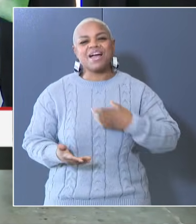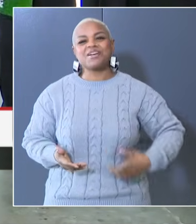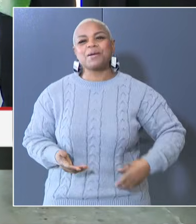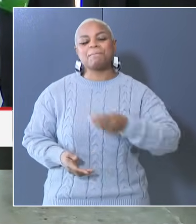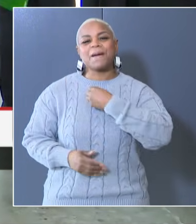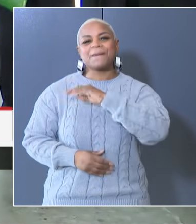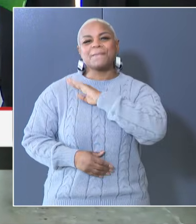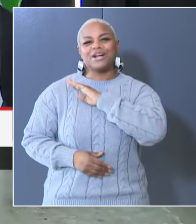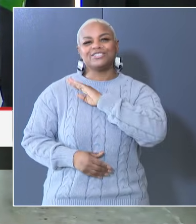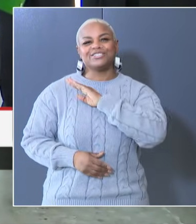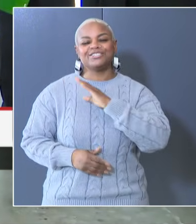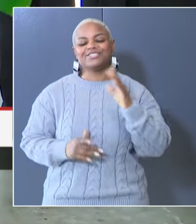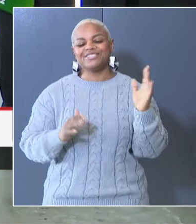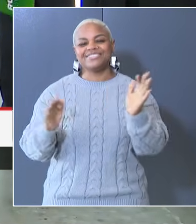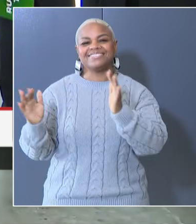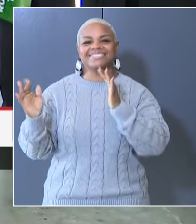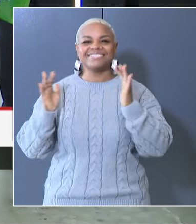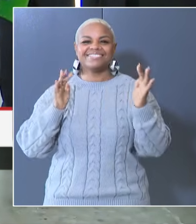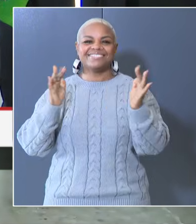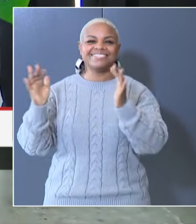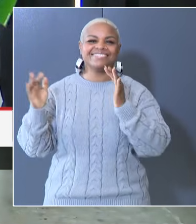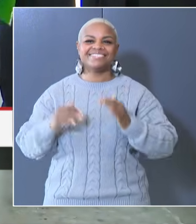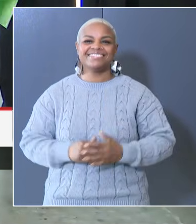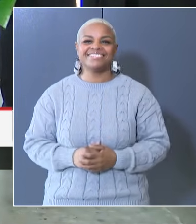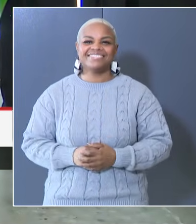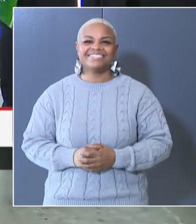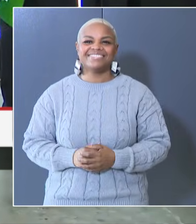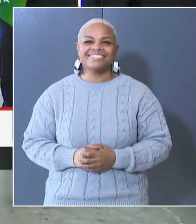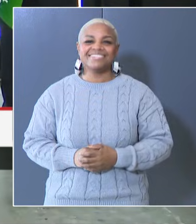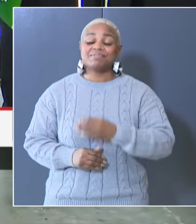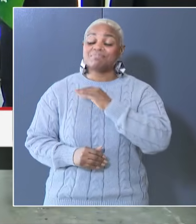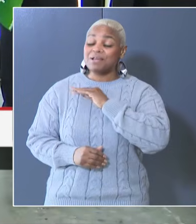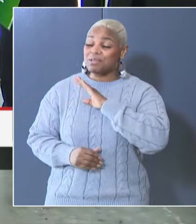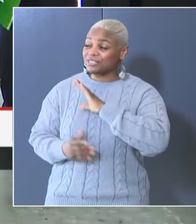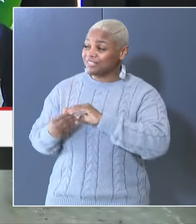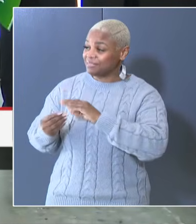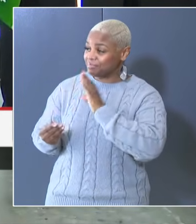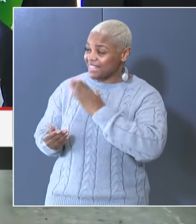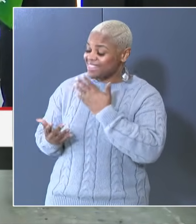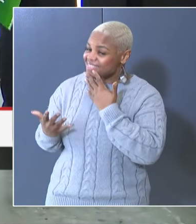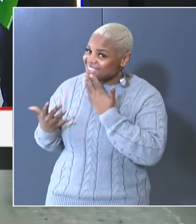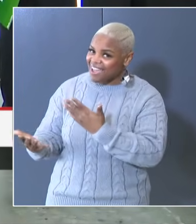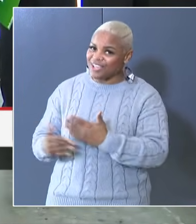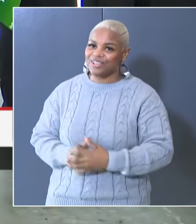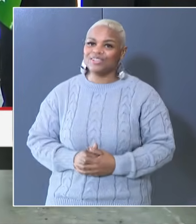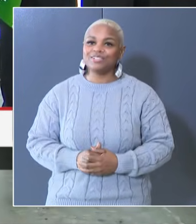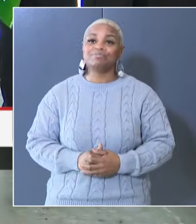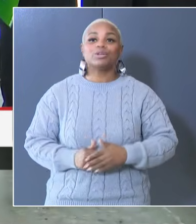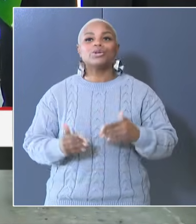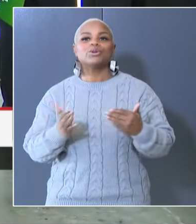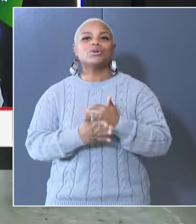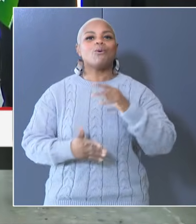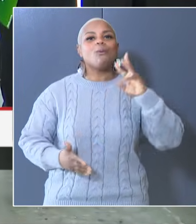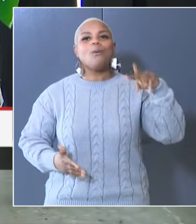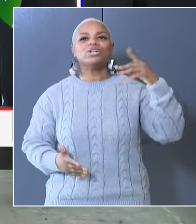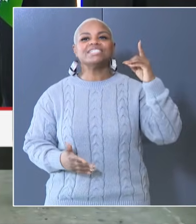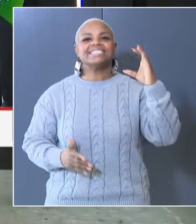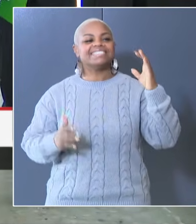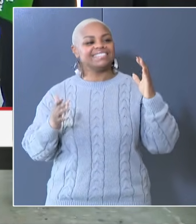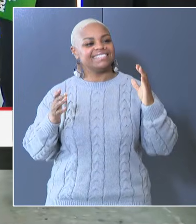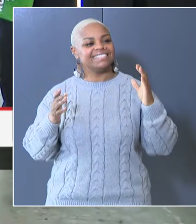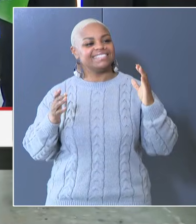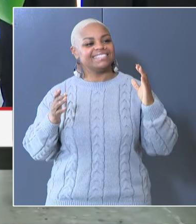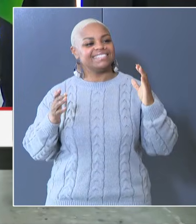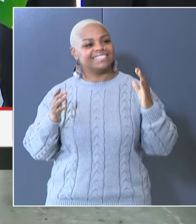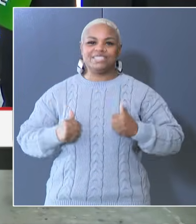Welcome. All right, we got a new Washingtonian. Good morning, everybody, and thank you, Chanel,